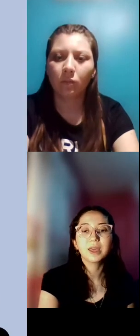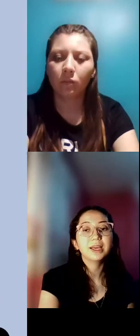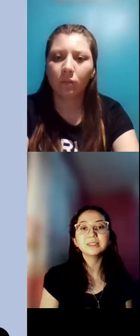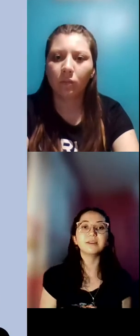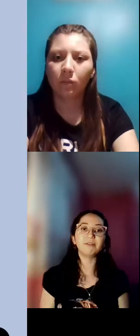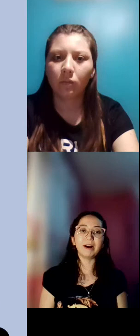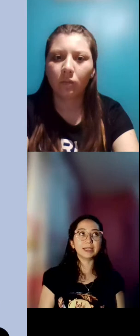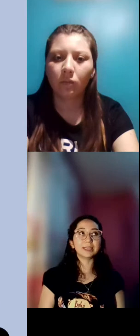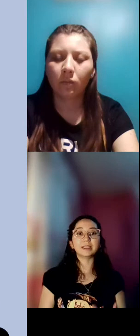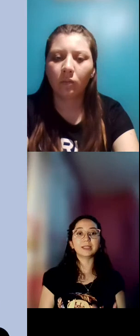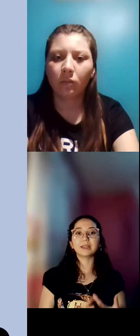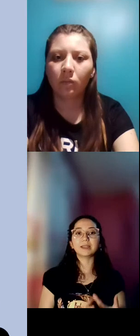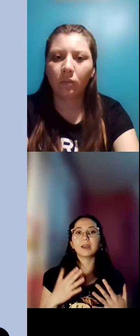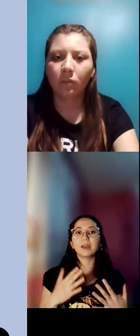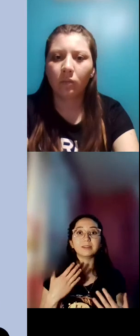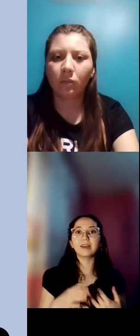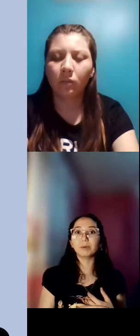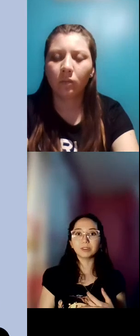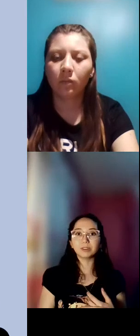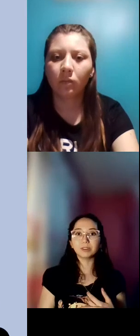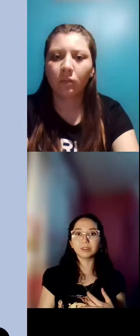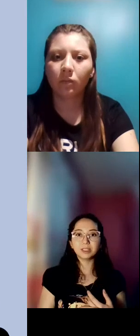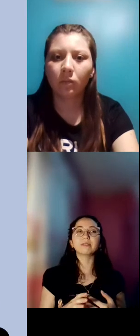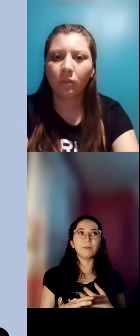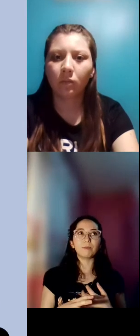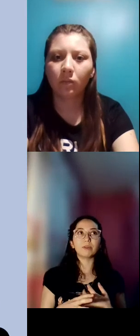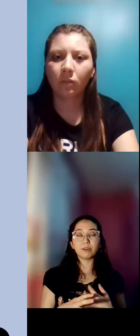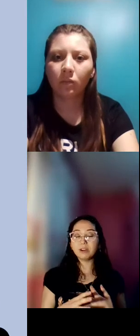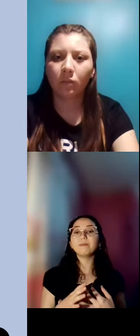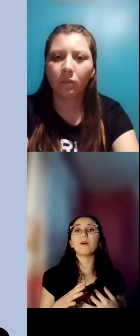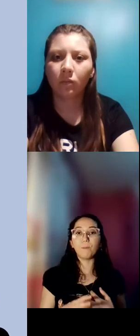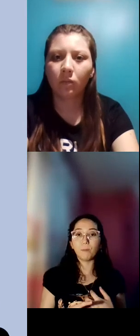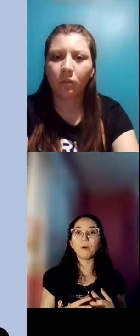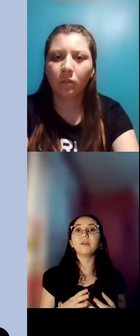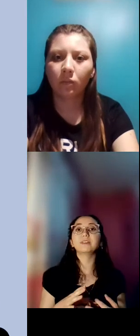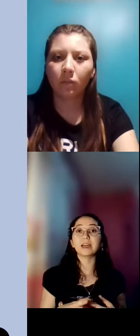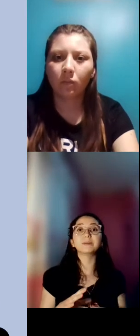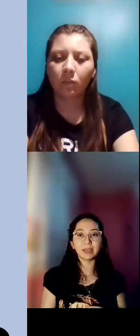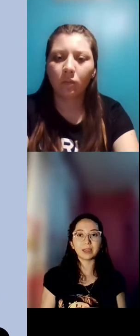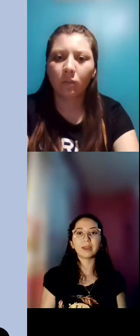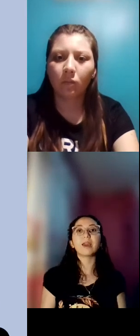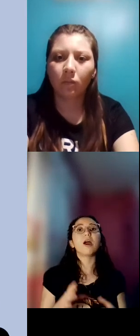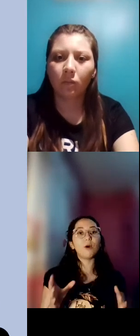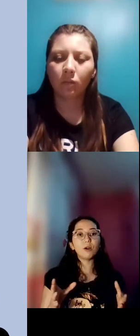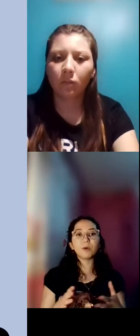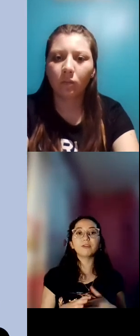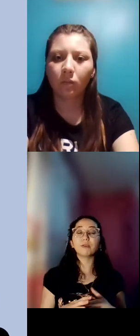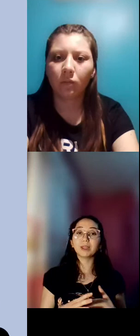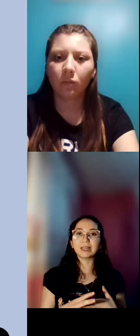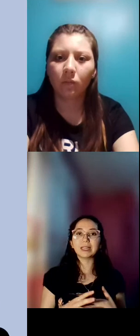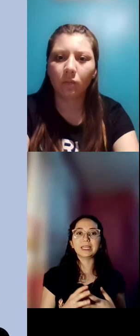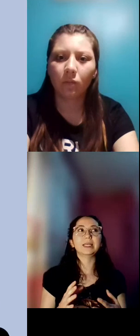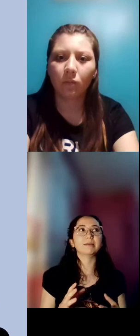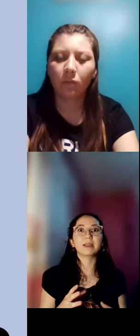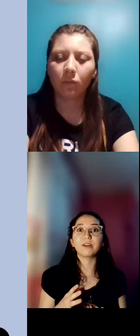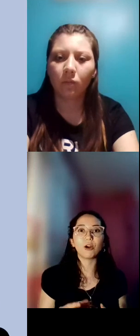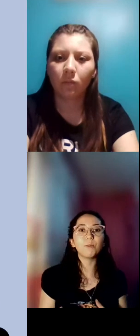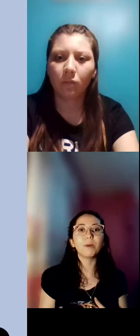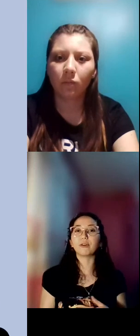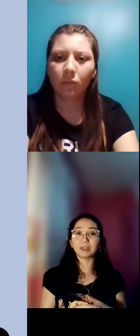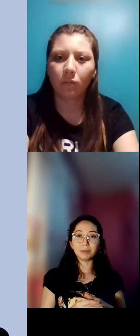Definition. It is defined as the deposition there 3 or more times a day, or more